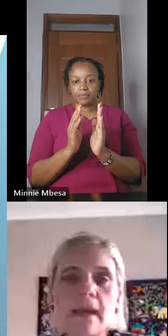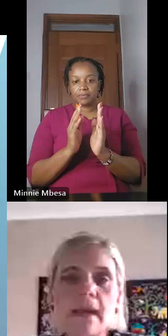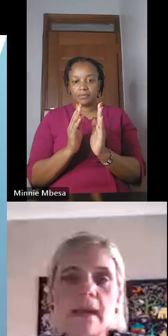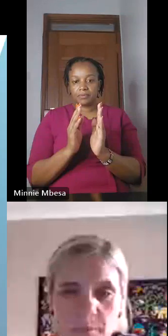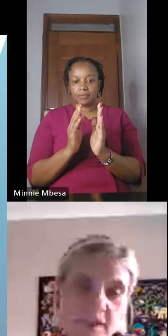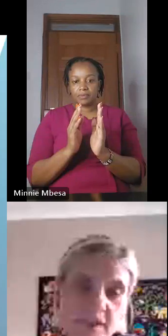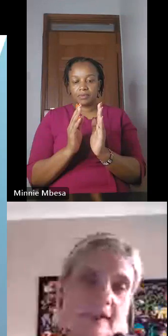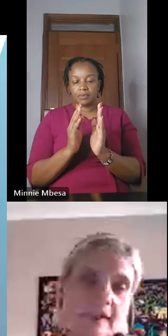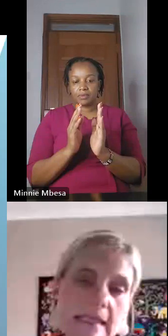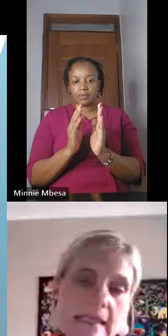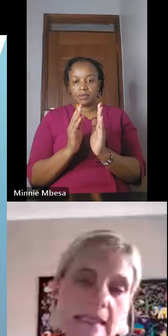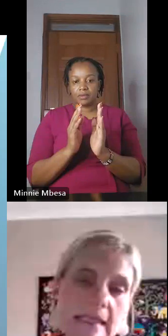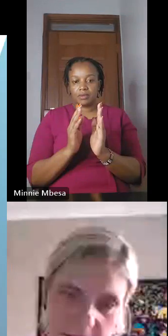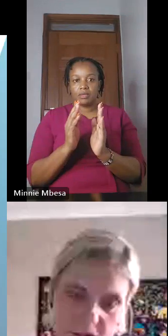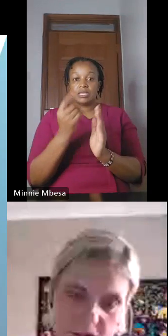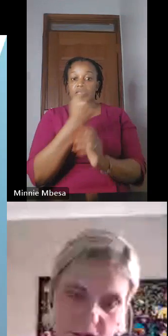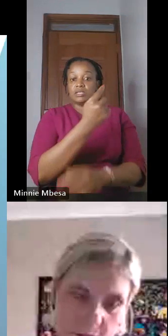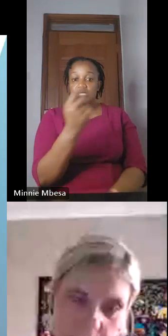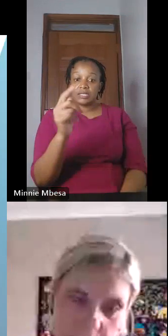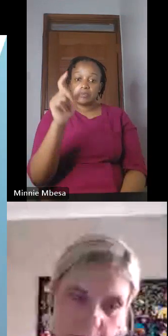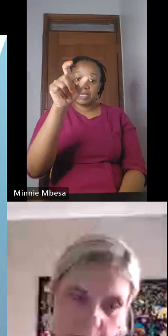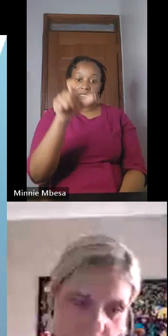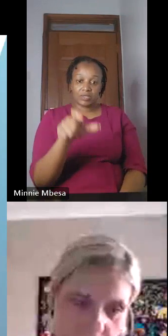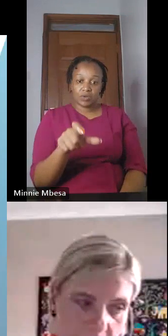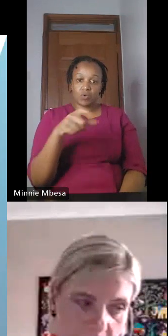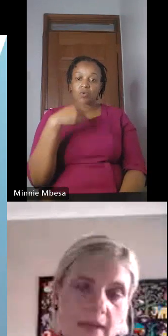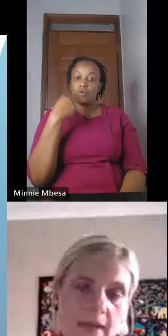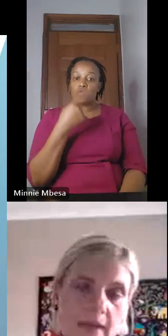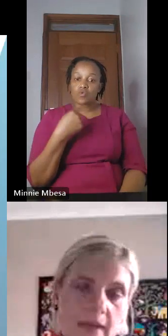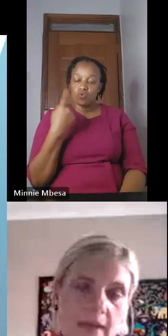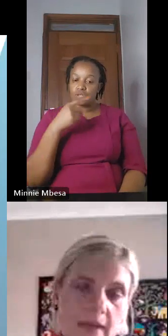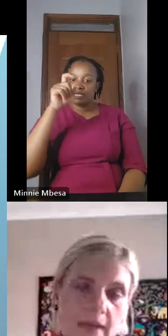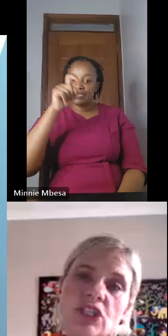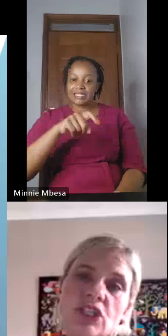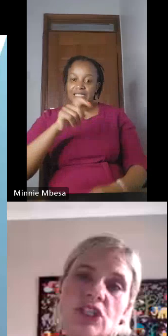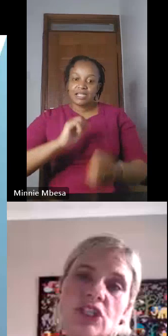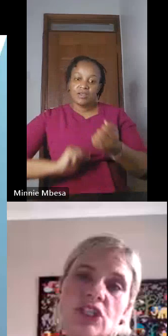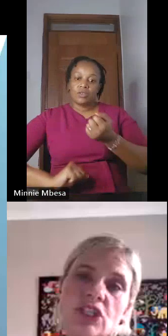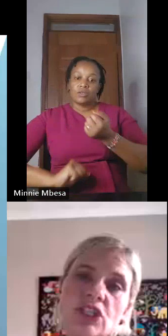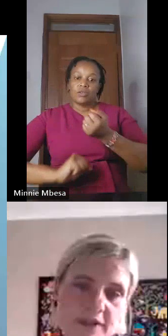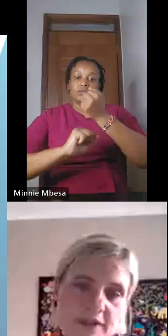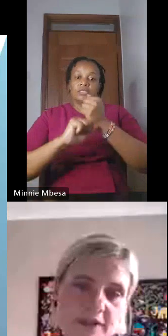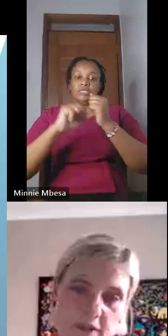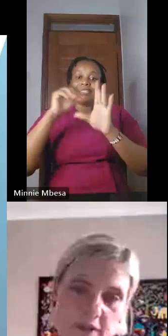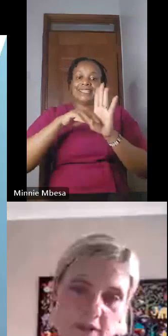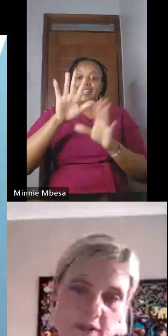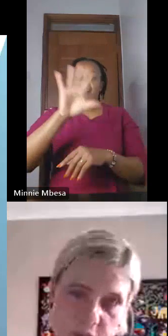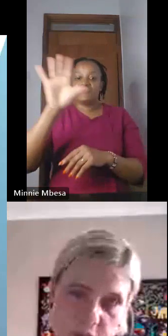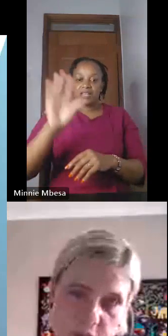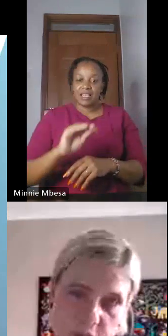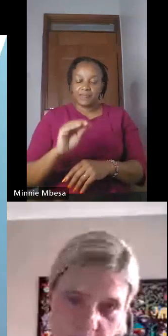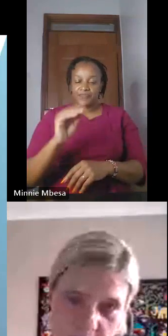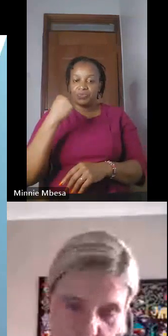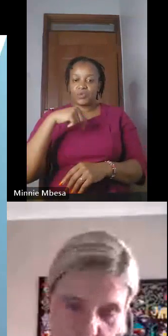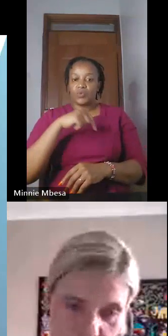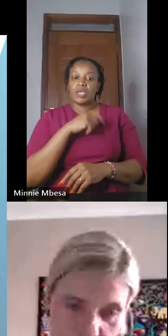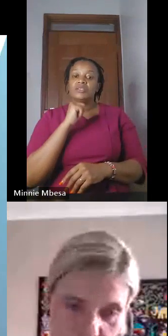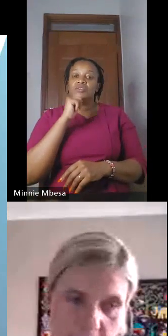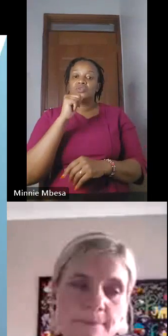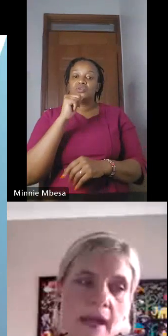every single person that needs a scholarship in Africa, like it's just, we are not able to do